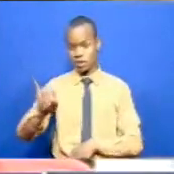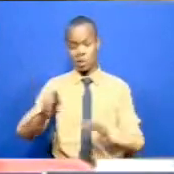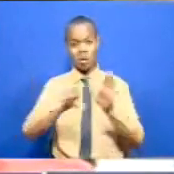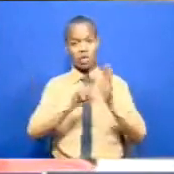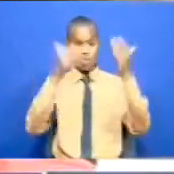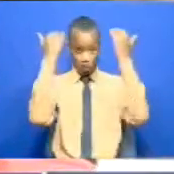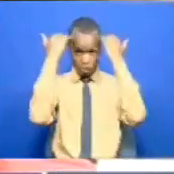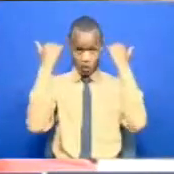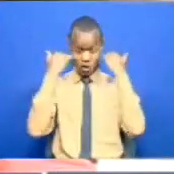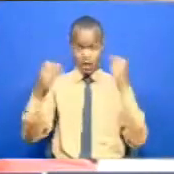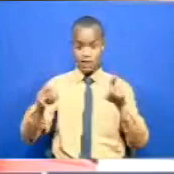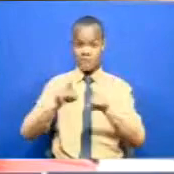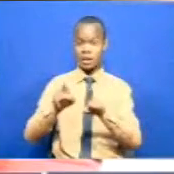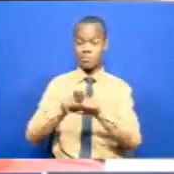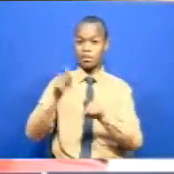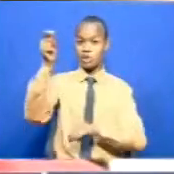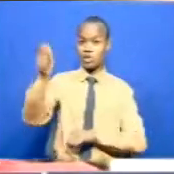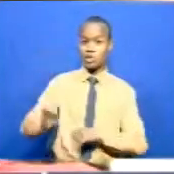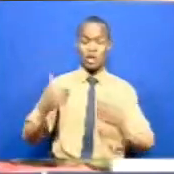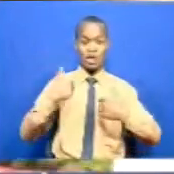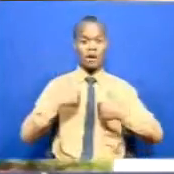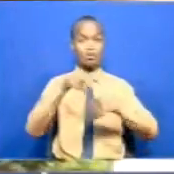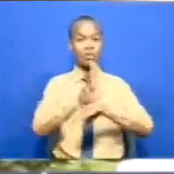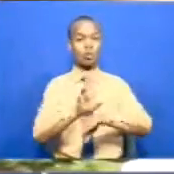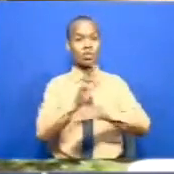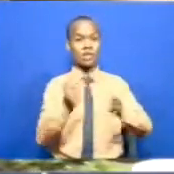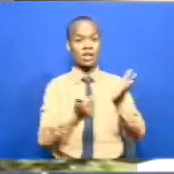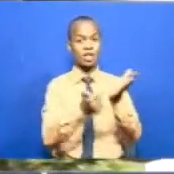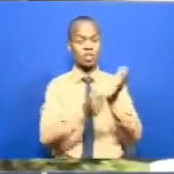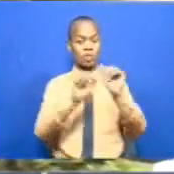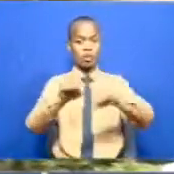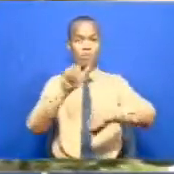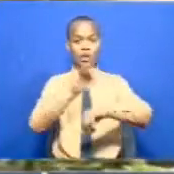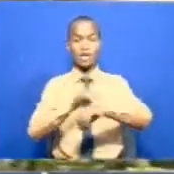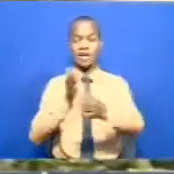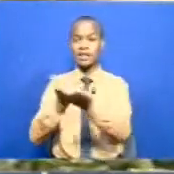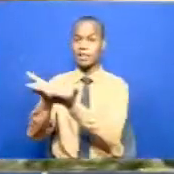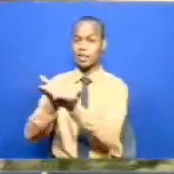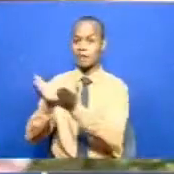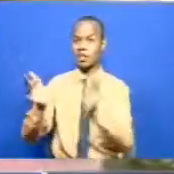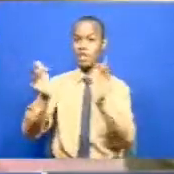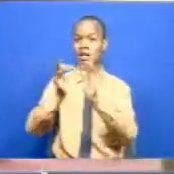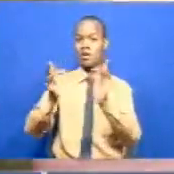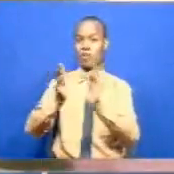judiciary has leveraged on technology, enabling litigants to access judicial services online.